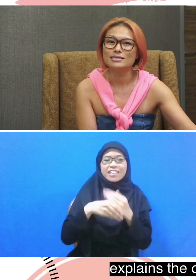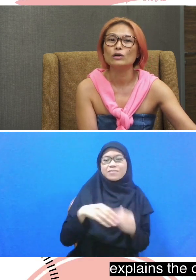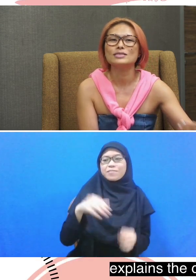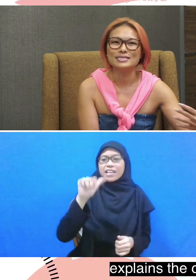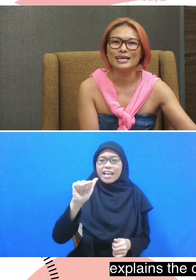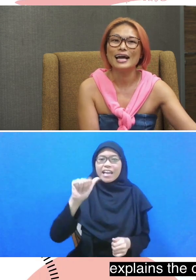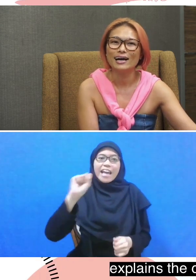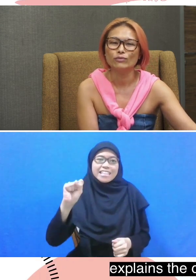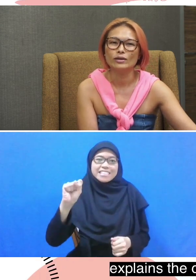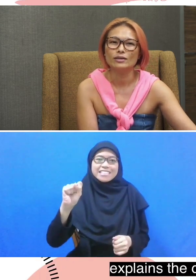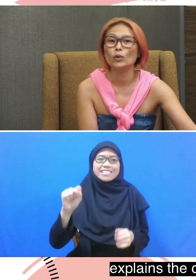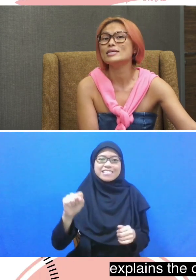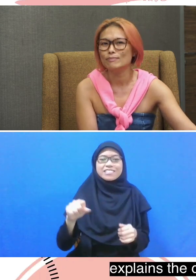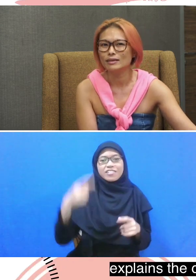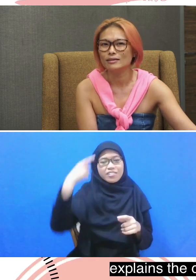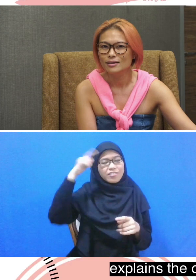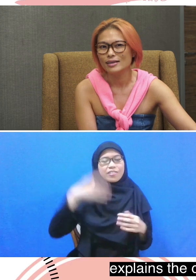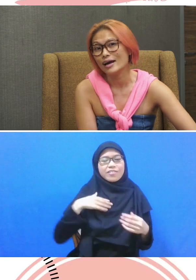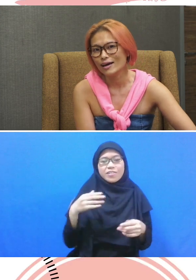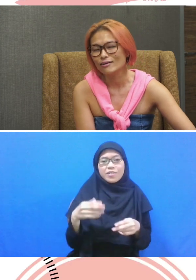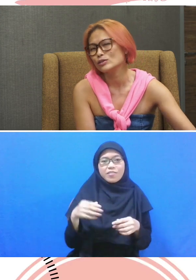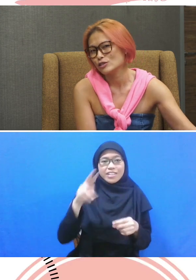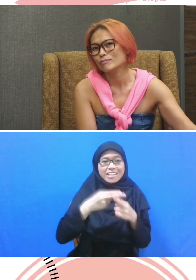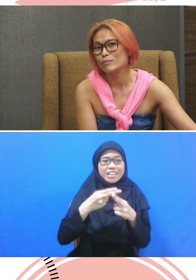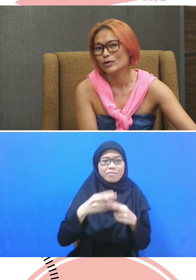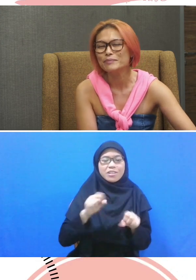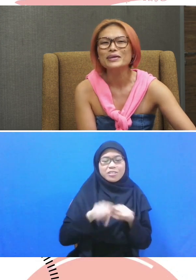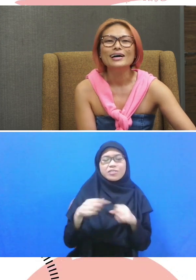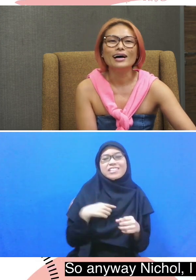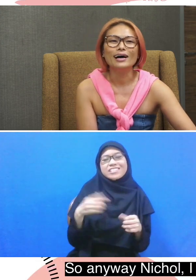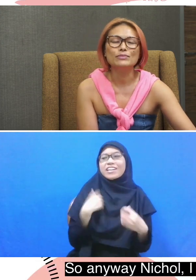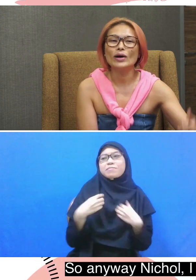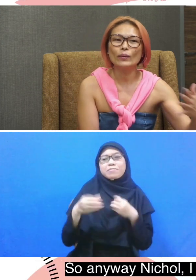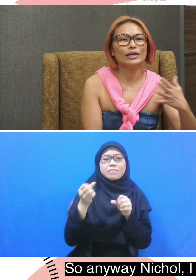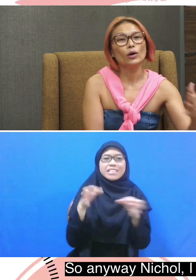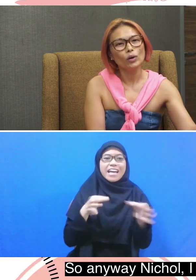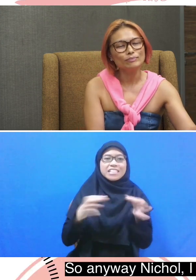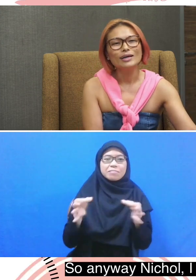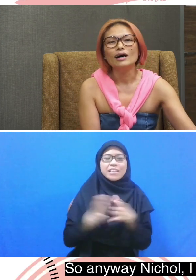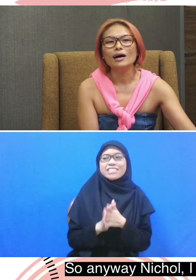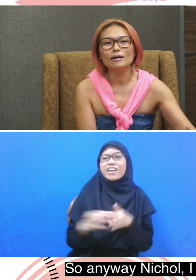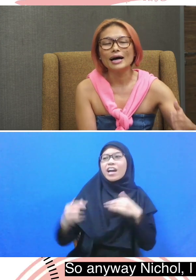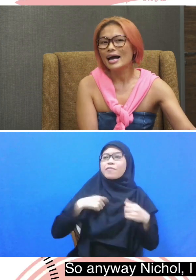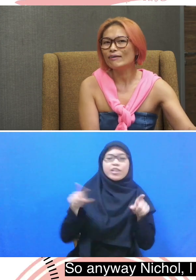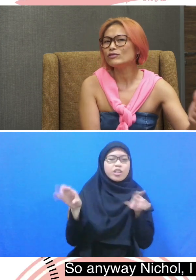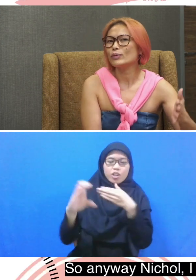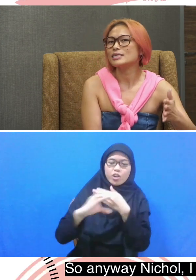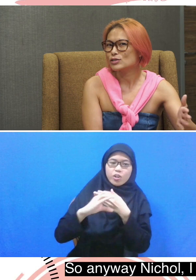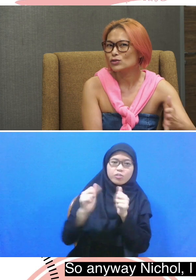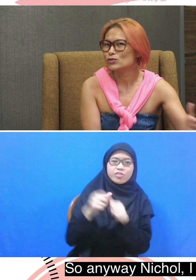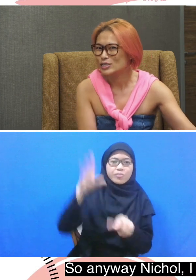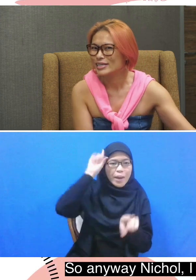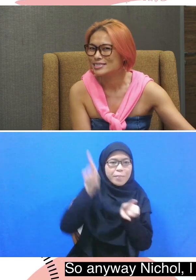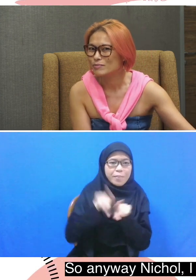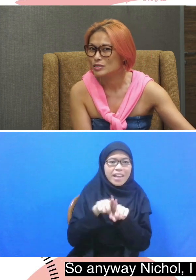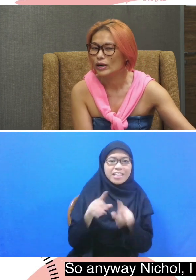explains the closeness that I have with the only sibling that I have, which is my brother. So anyway, Nicole, I have to bring attention